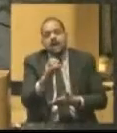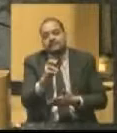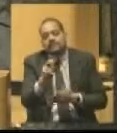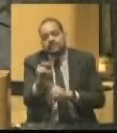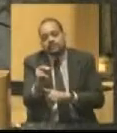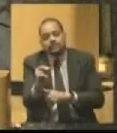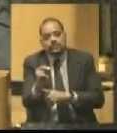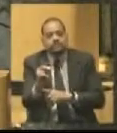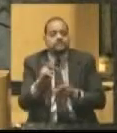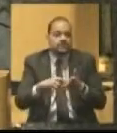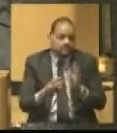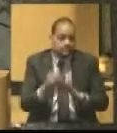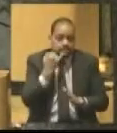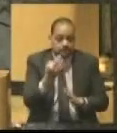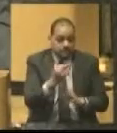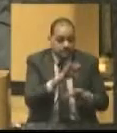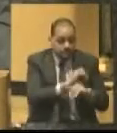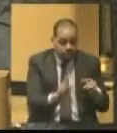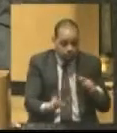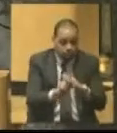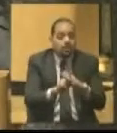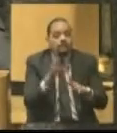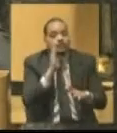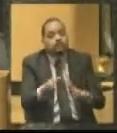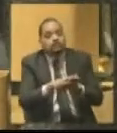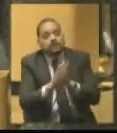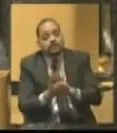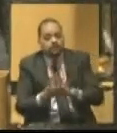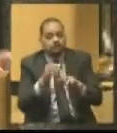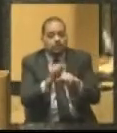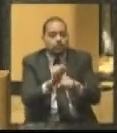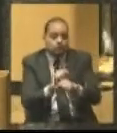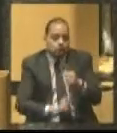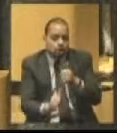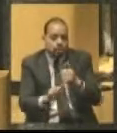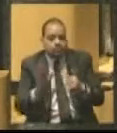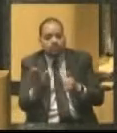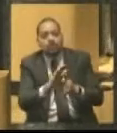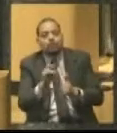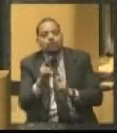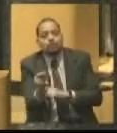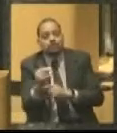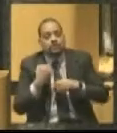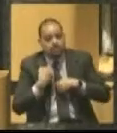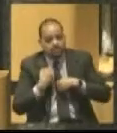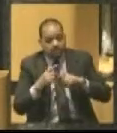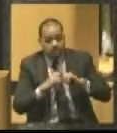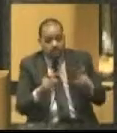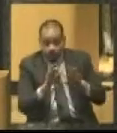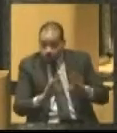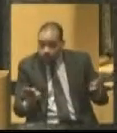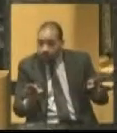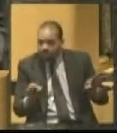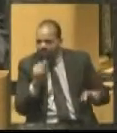work for the Union Army. But they did not assume that the slaves had been emancipated. Lincoln's preliminary proclamation set them straight.